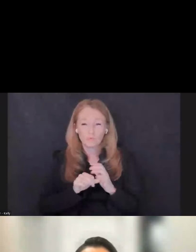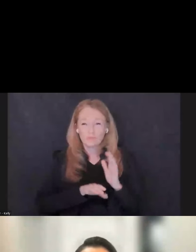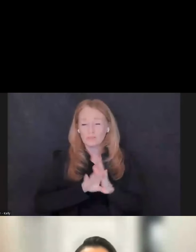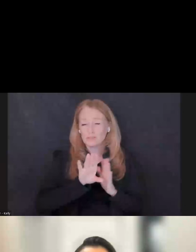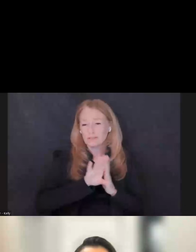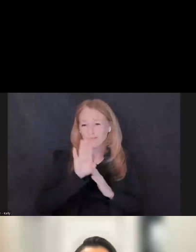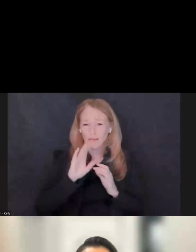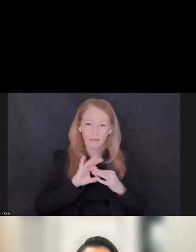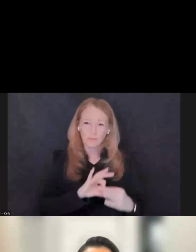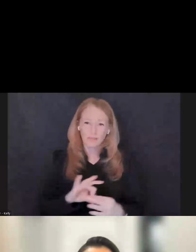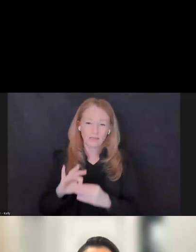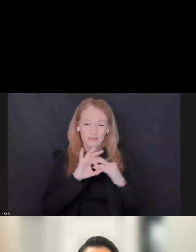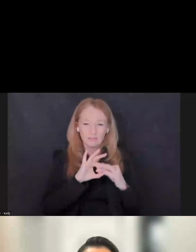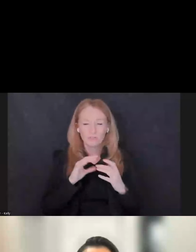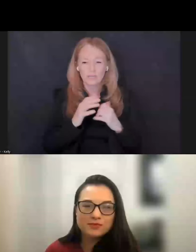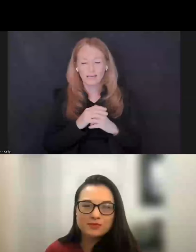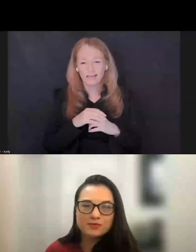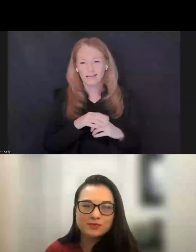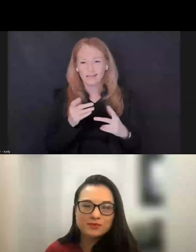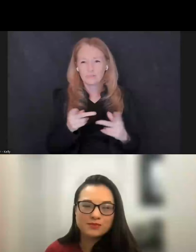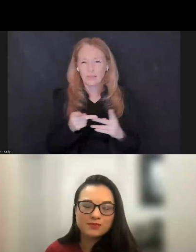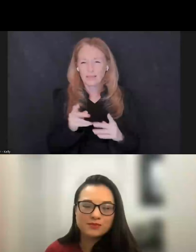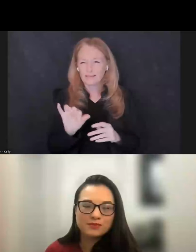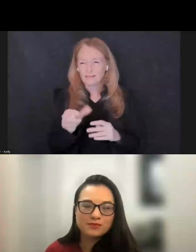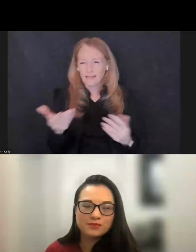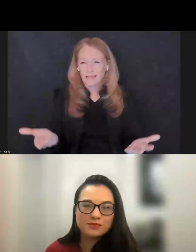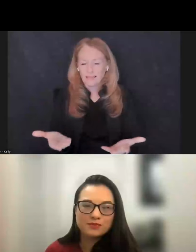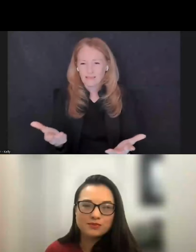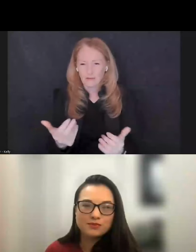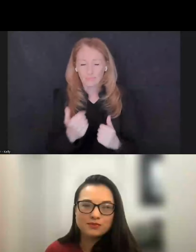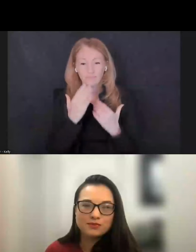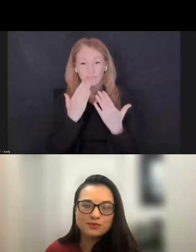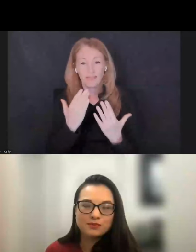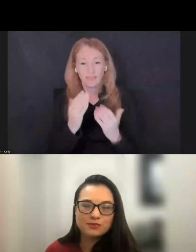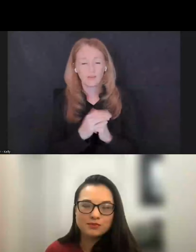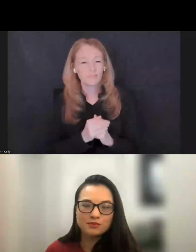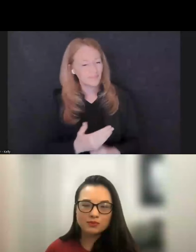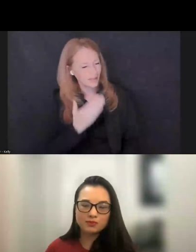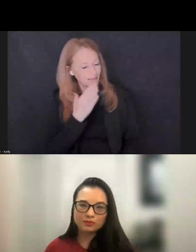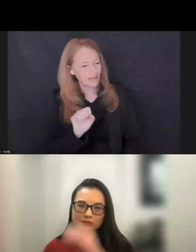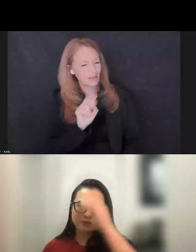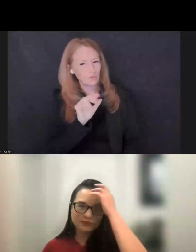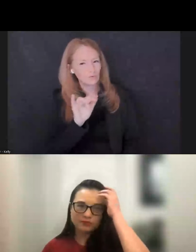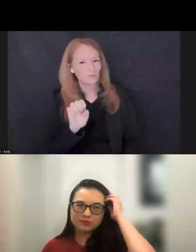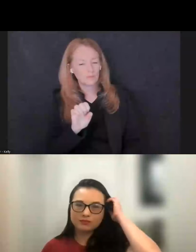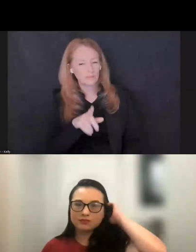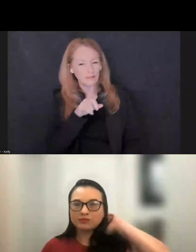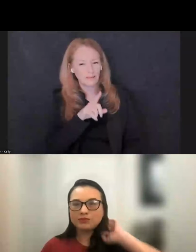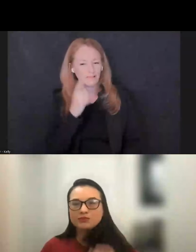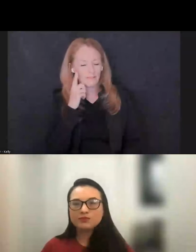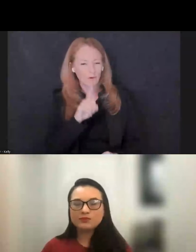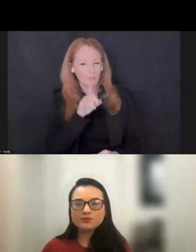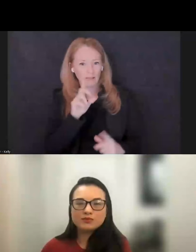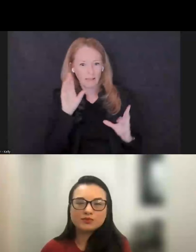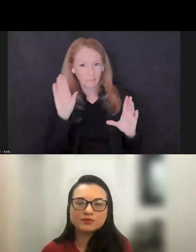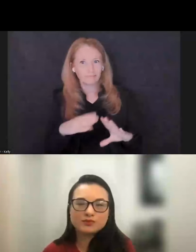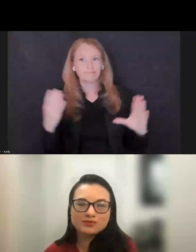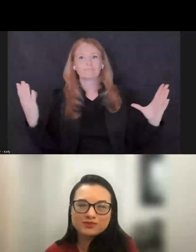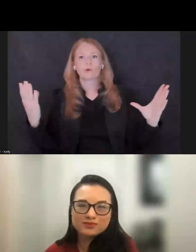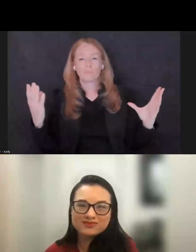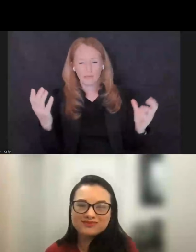like this. Thank you again. Well, thank you, Susie, for really opening things up there. I think just the fact that you've